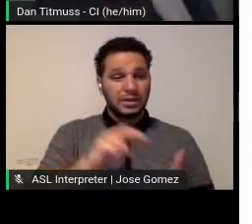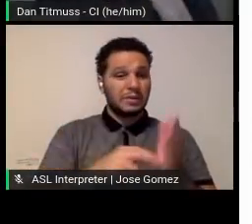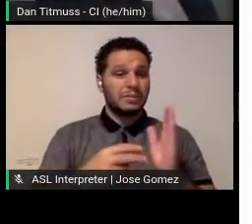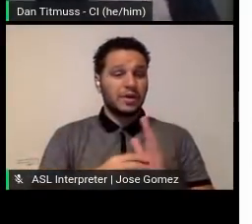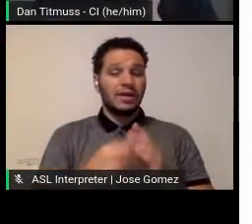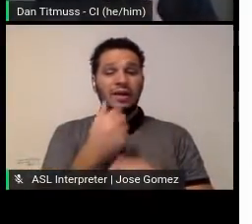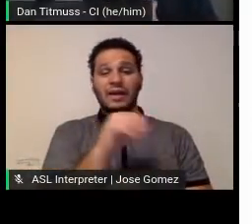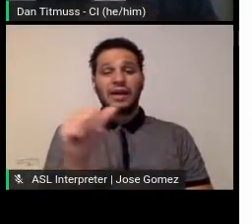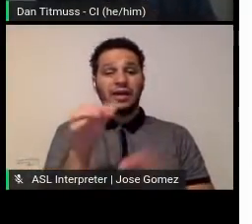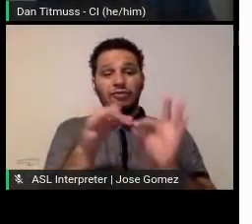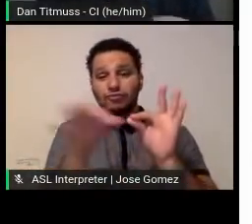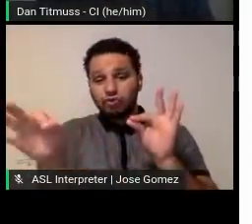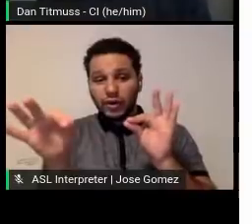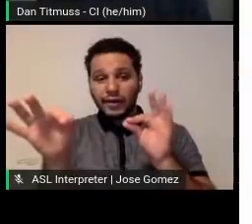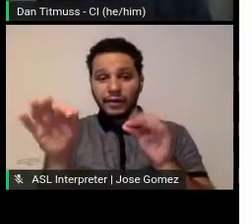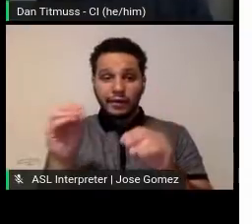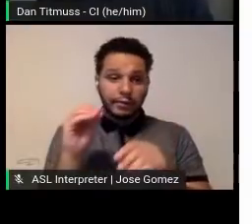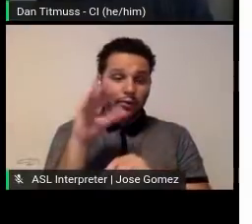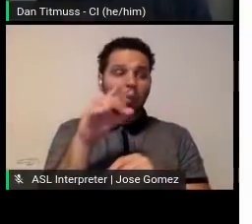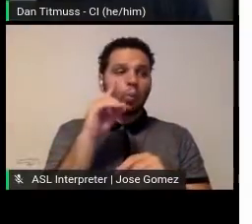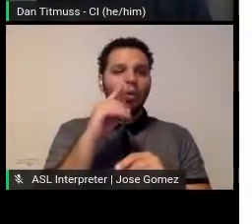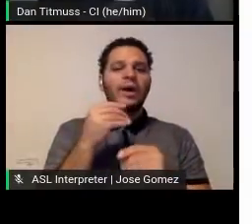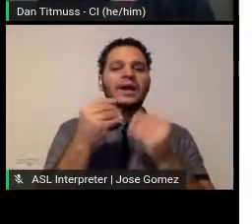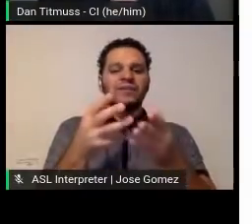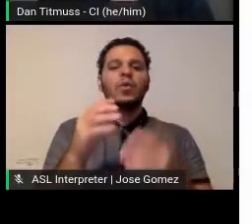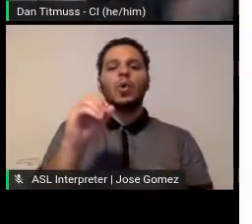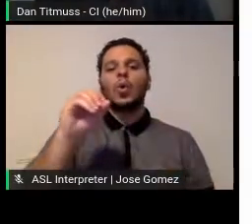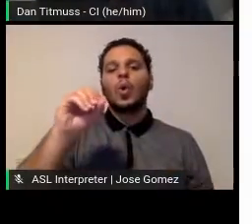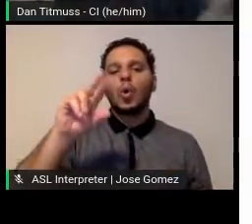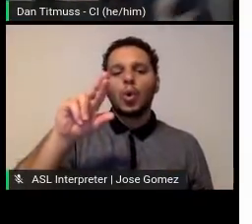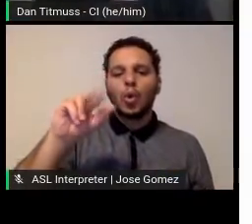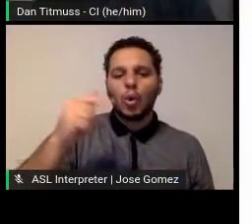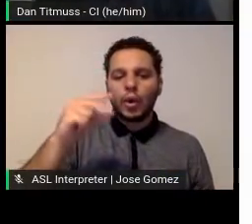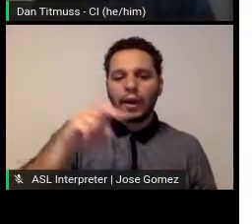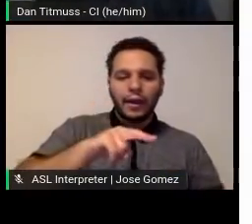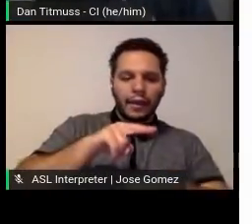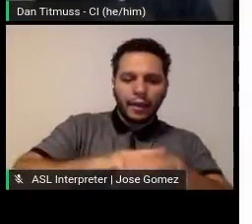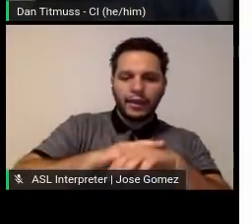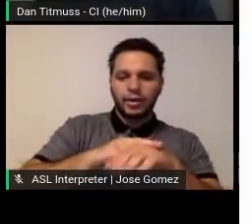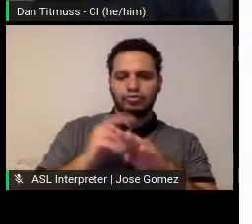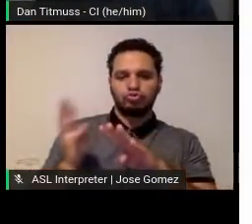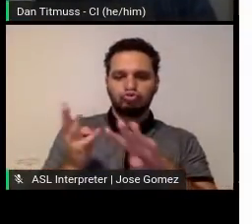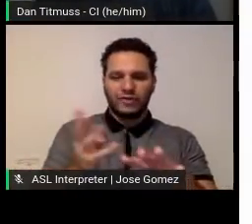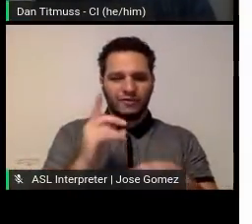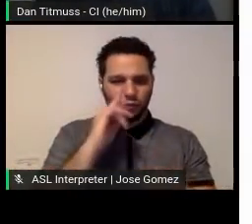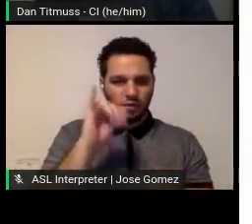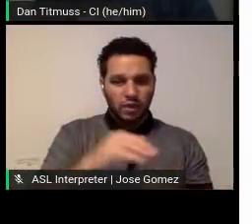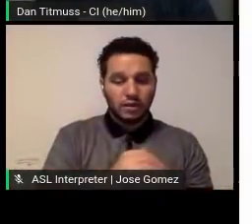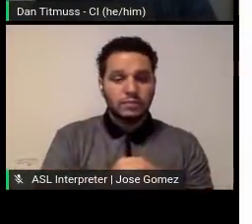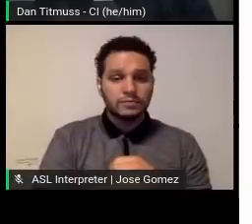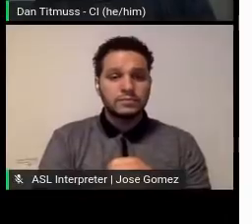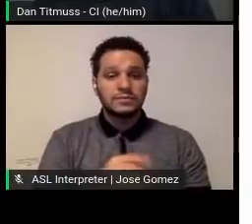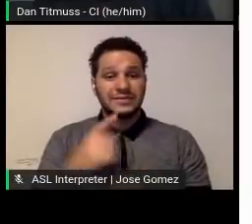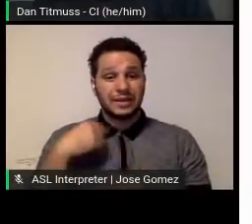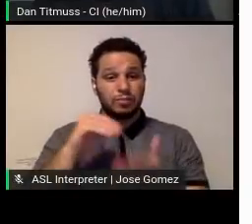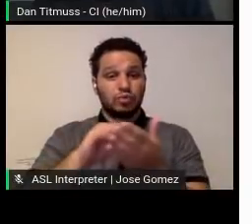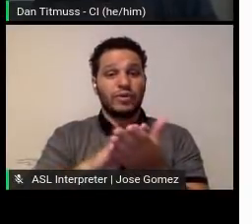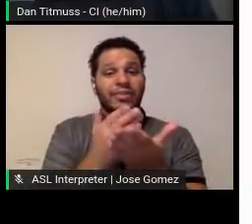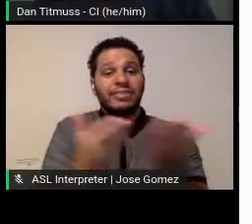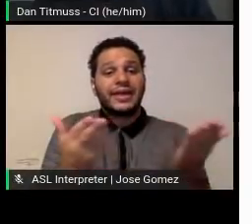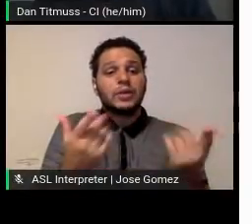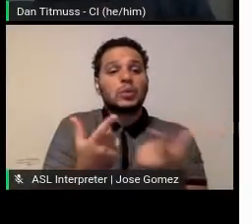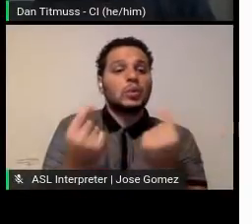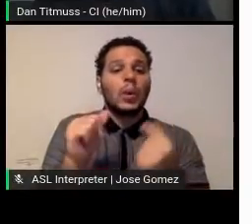phrase into, and it will give you the organic traffic over however long you put in. So here we can see that I put in things to do at